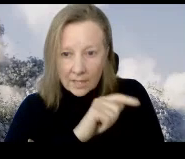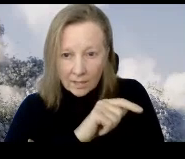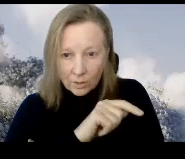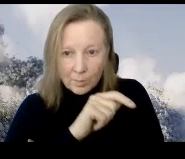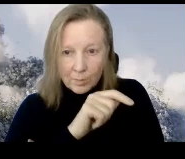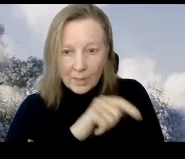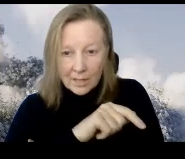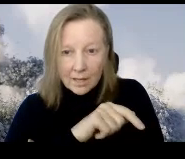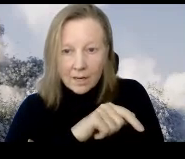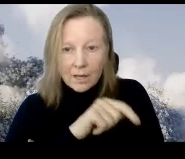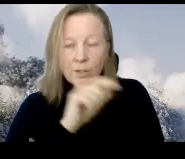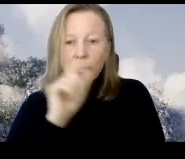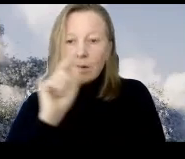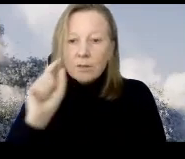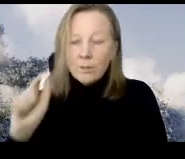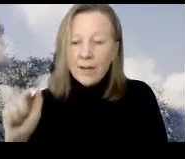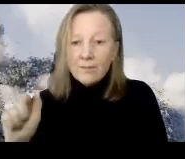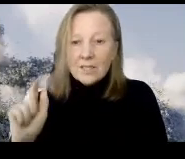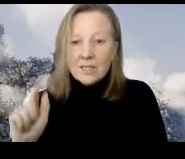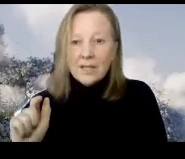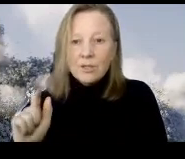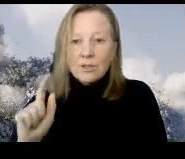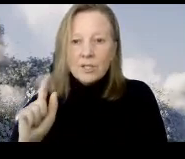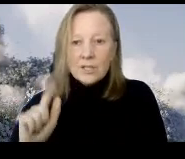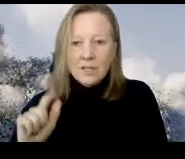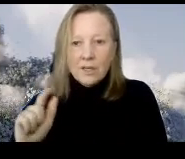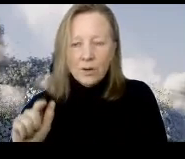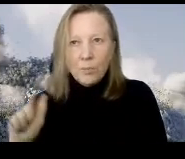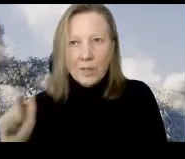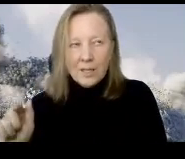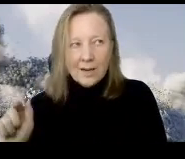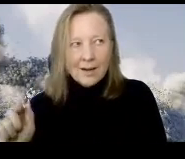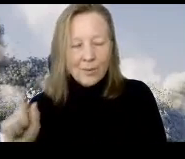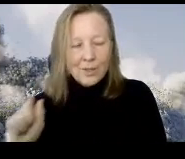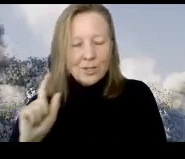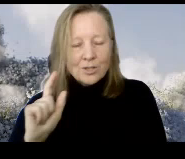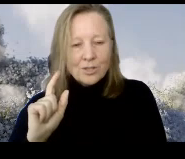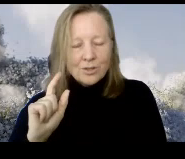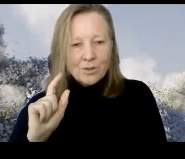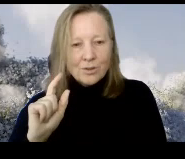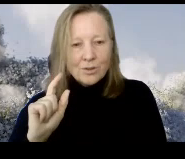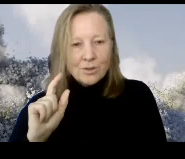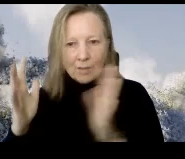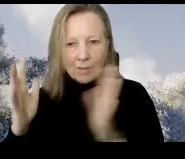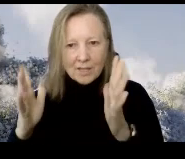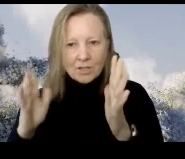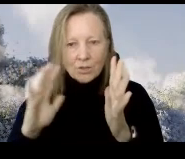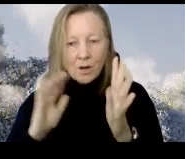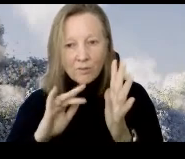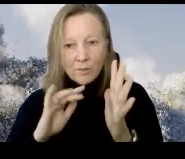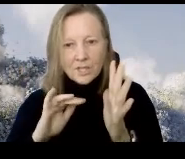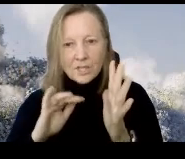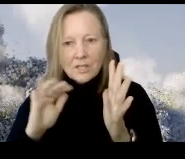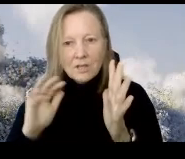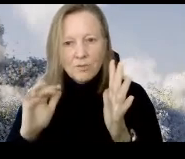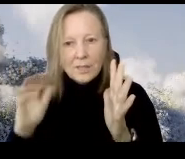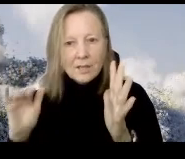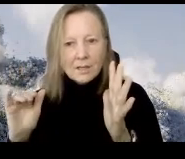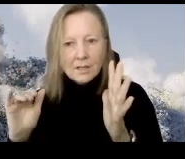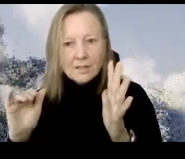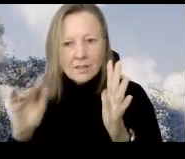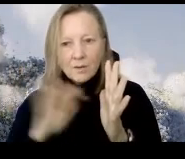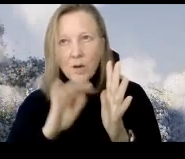you're sending your PR, you also have to send your COPR, which is a document that's your confirmation